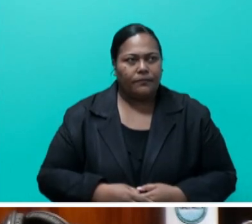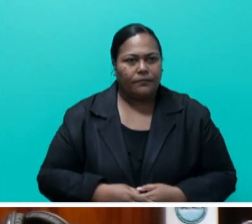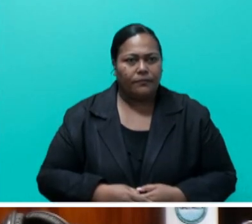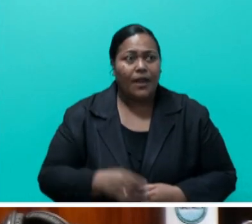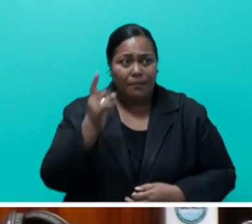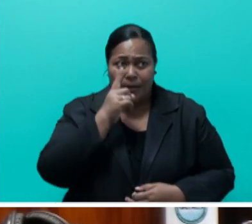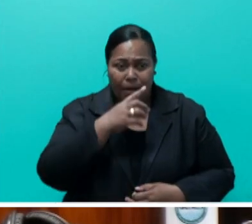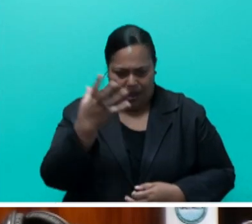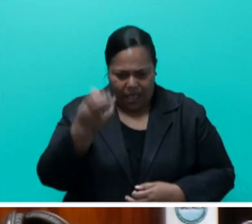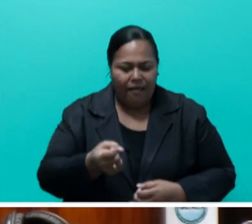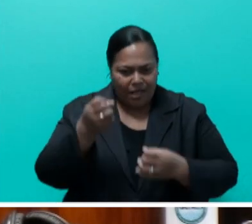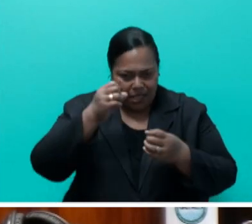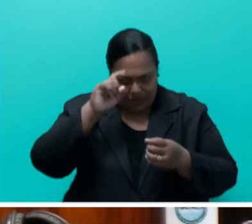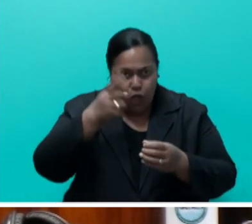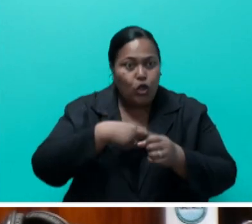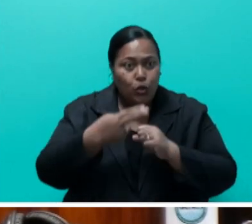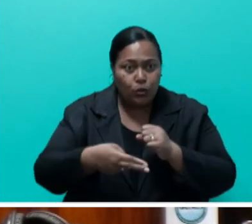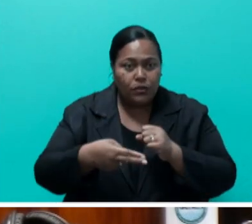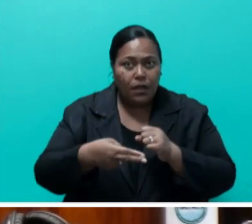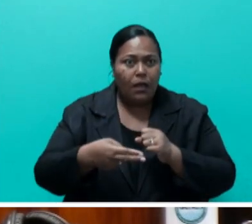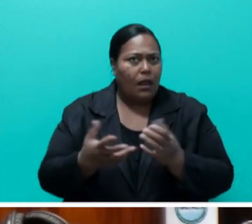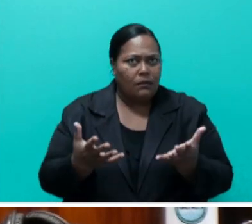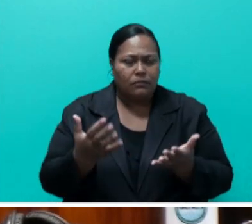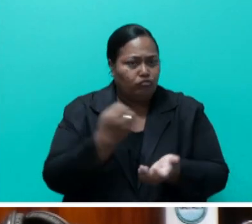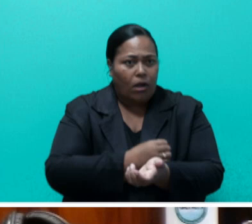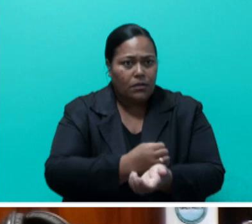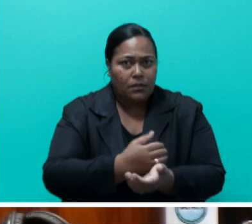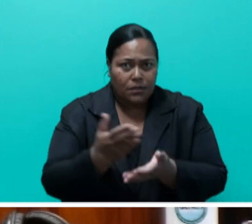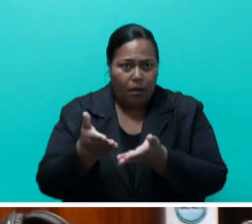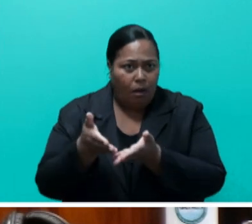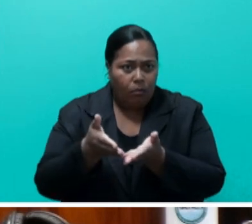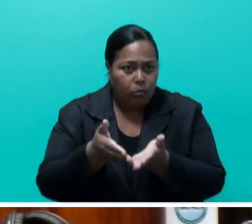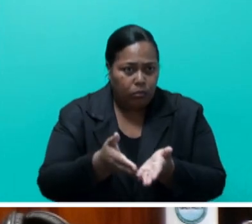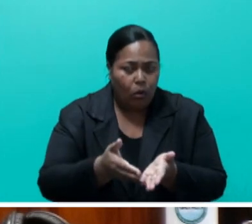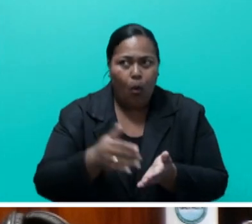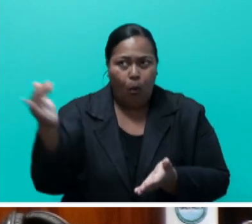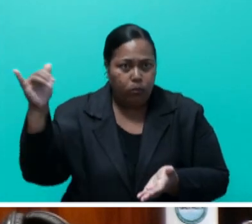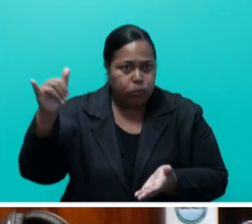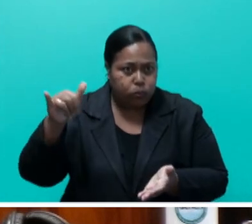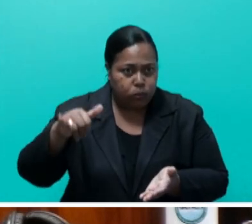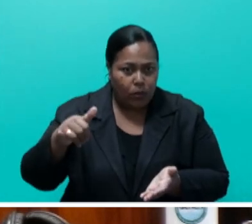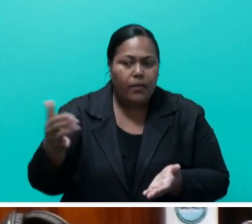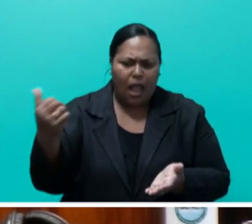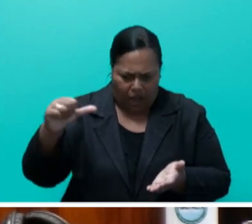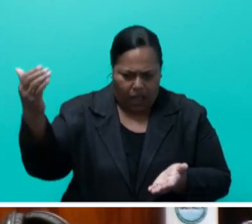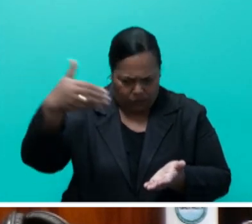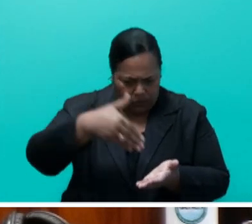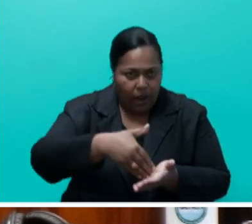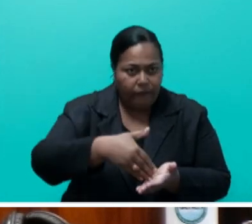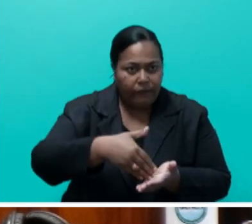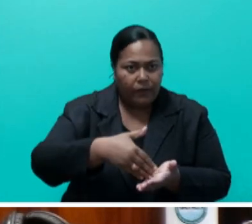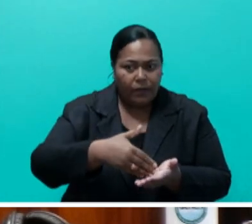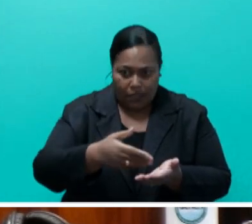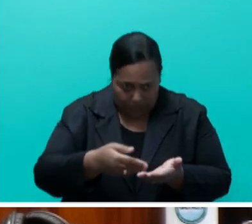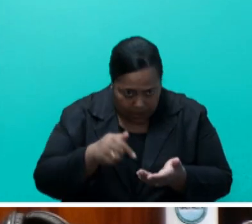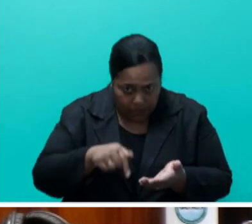the drugs is coming, and then allows it to come into the Pacific, so that, and then we deal it here before it goes into those markets.